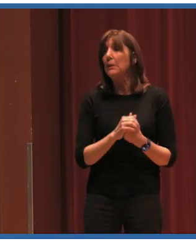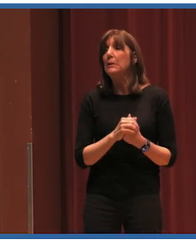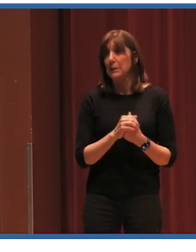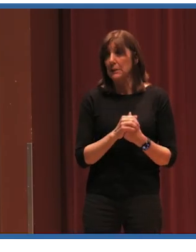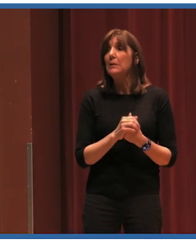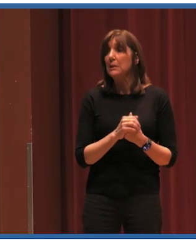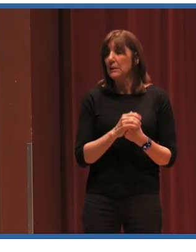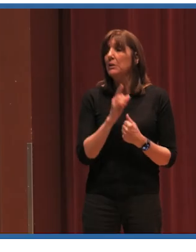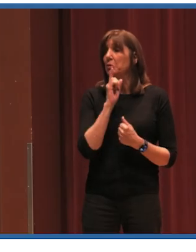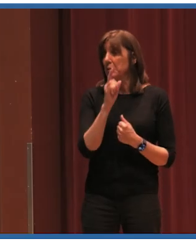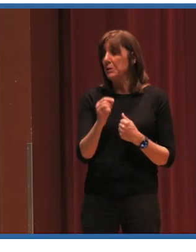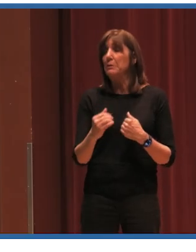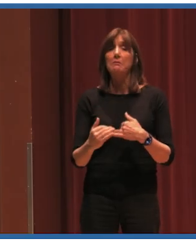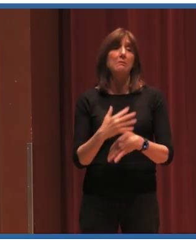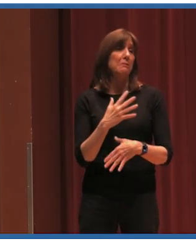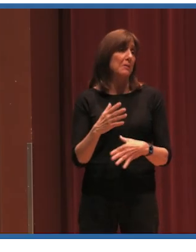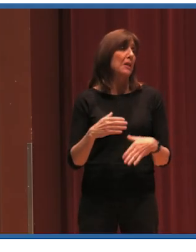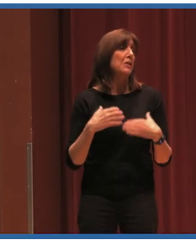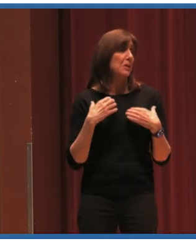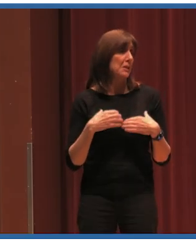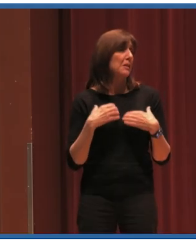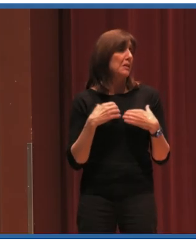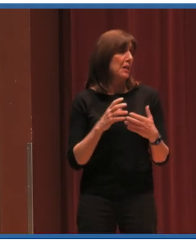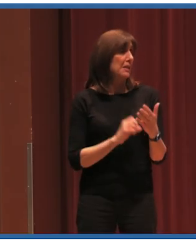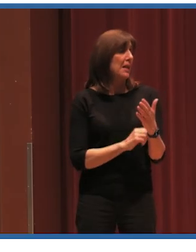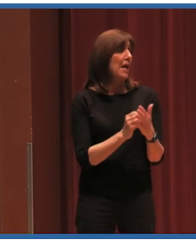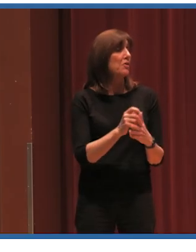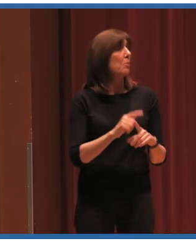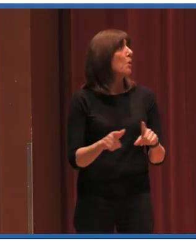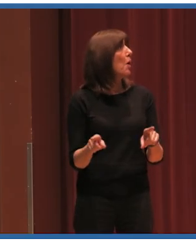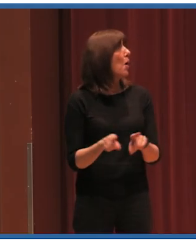lung cancer, but radon is another important